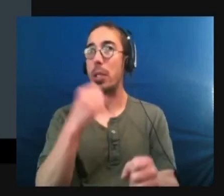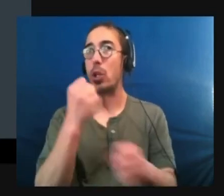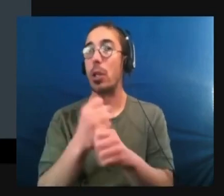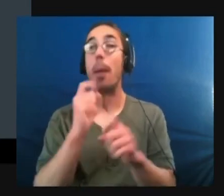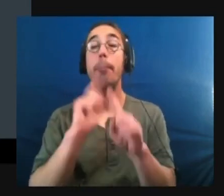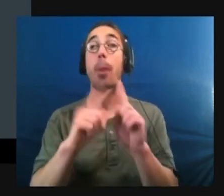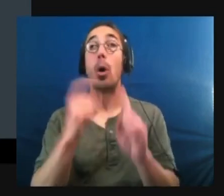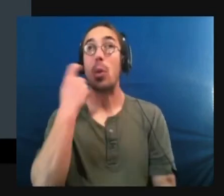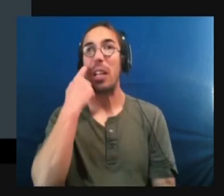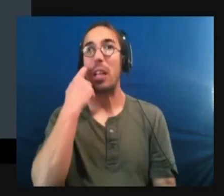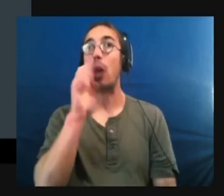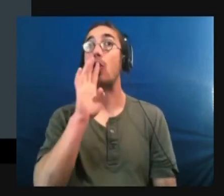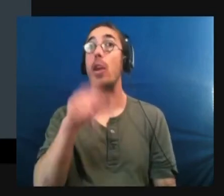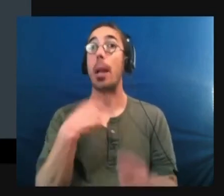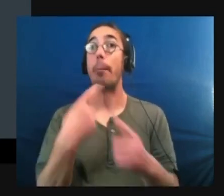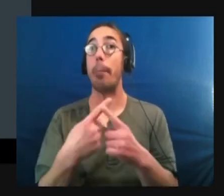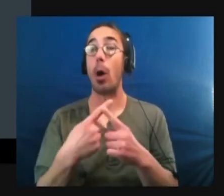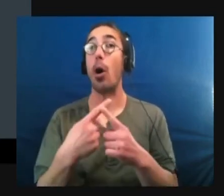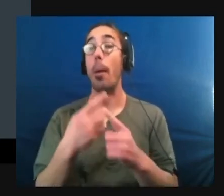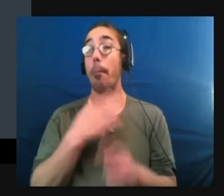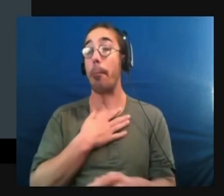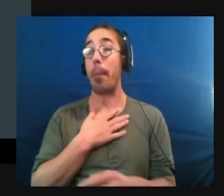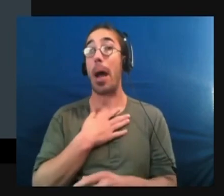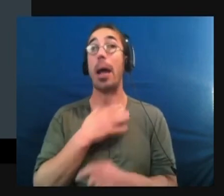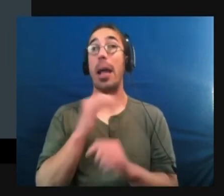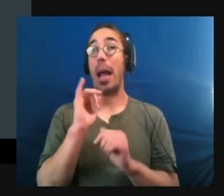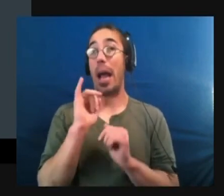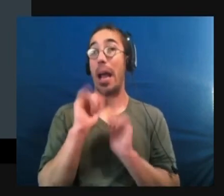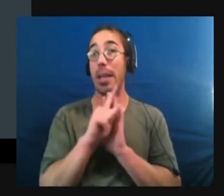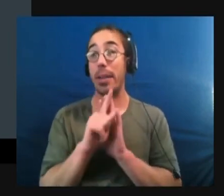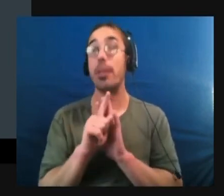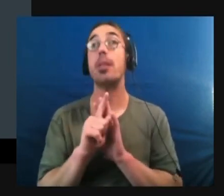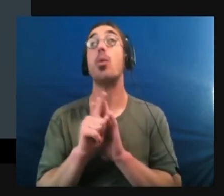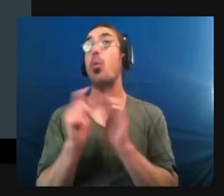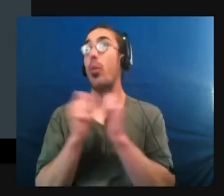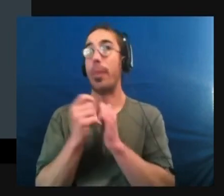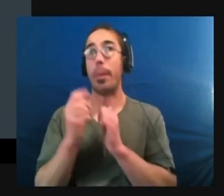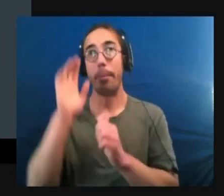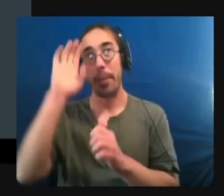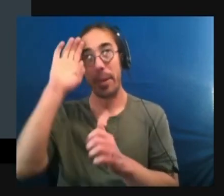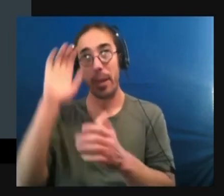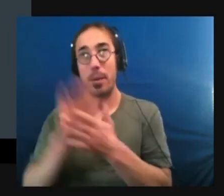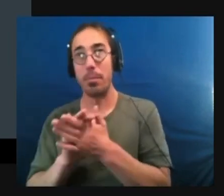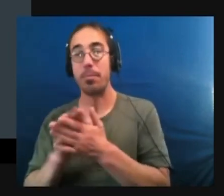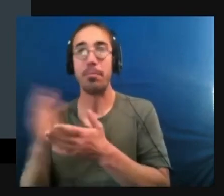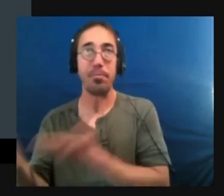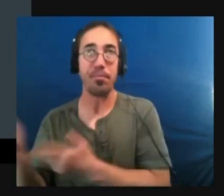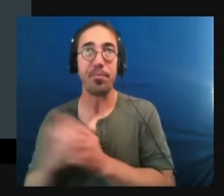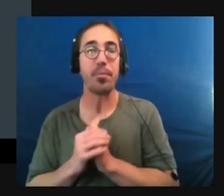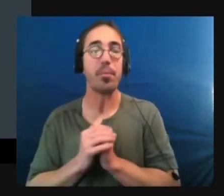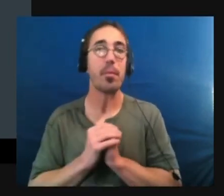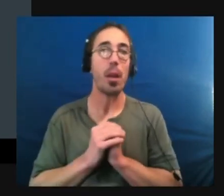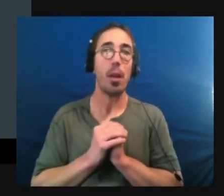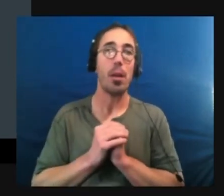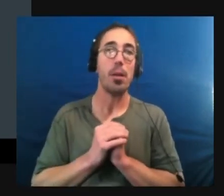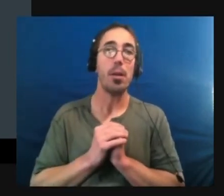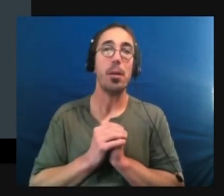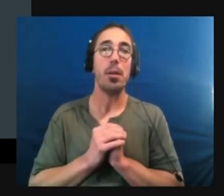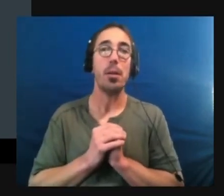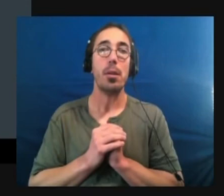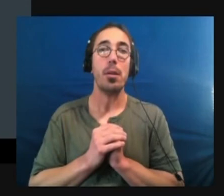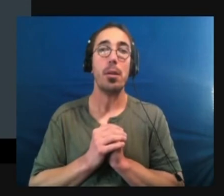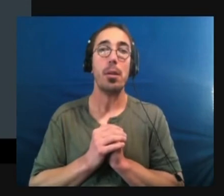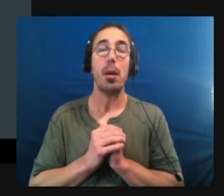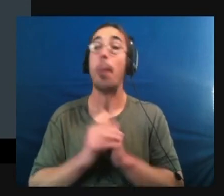I talked about my queer identity with him and how that, well, my kitty cat. And so now that I've